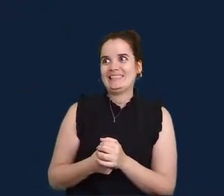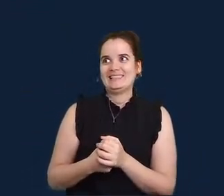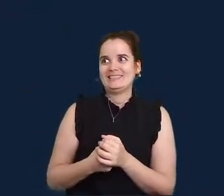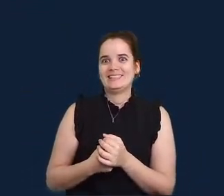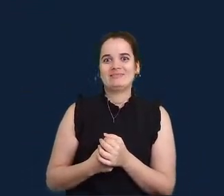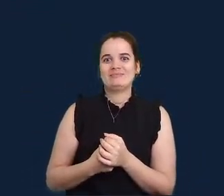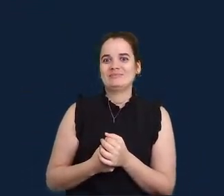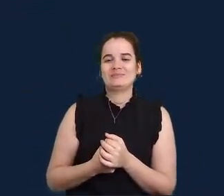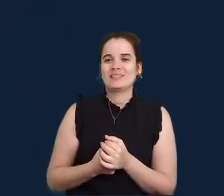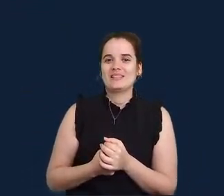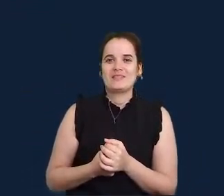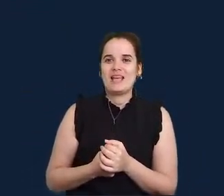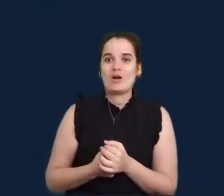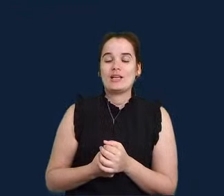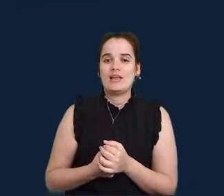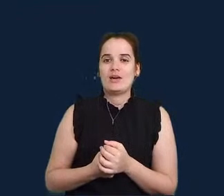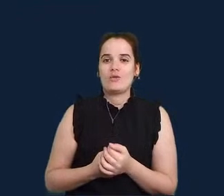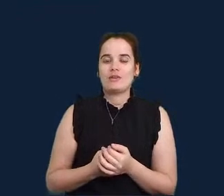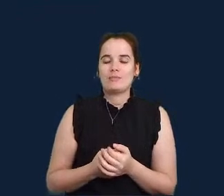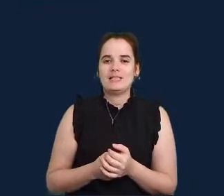that for sure. But